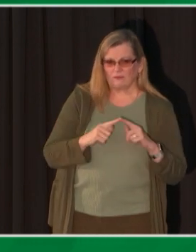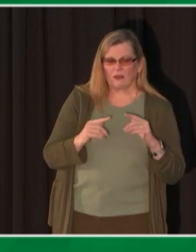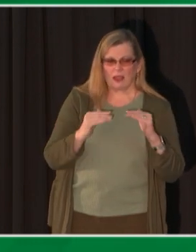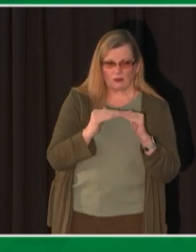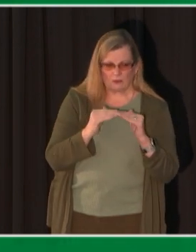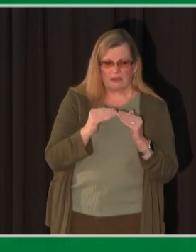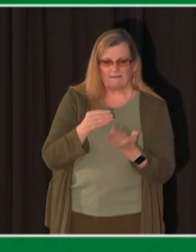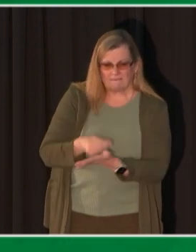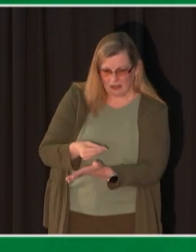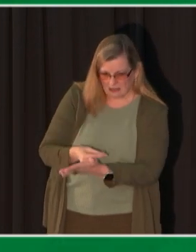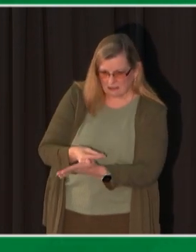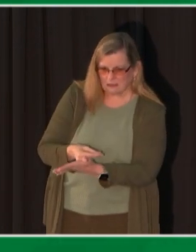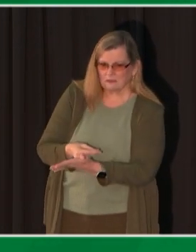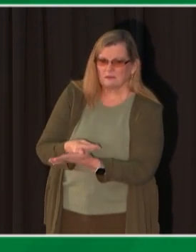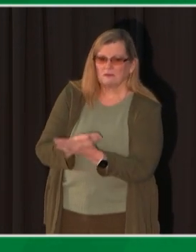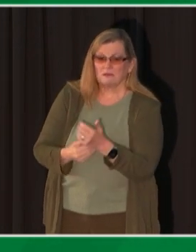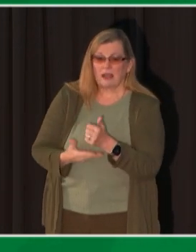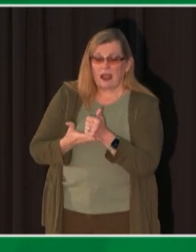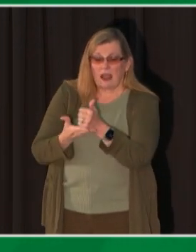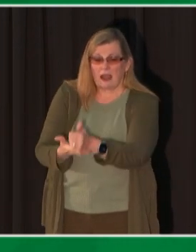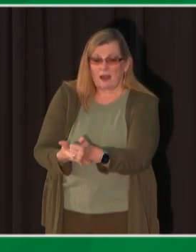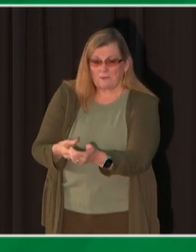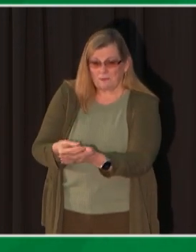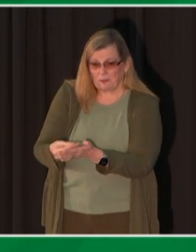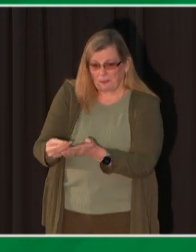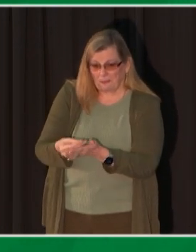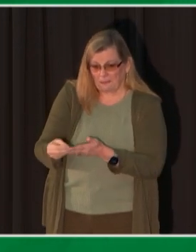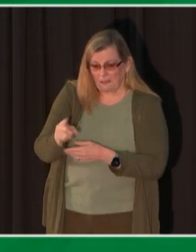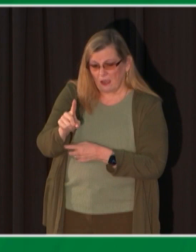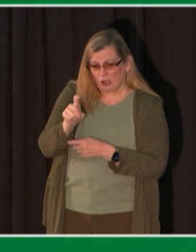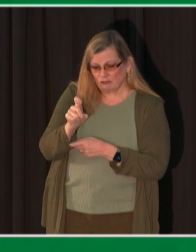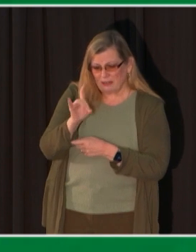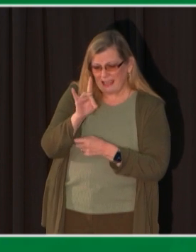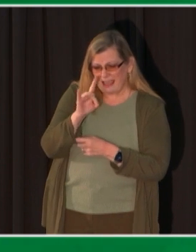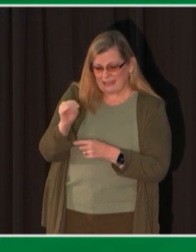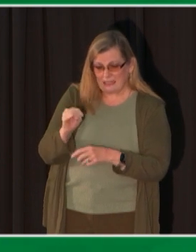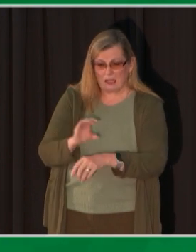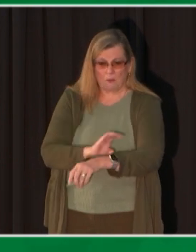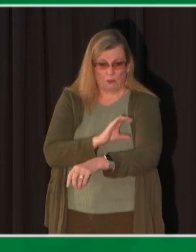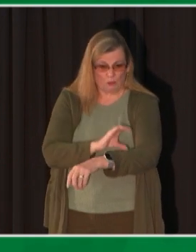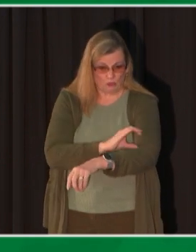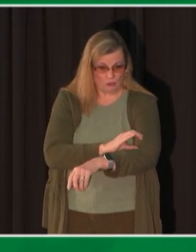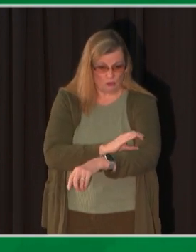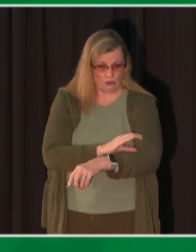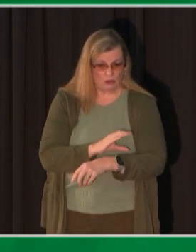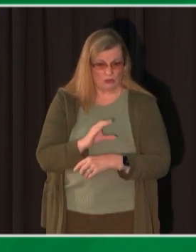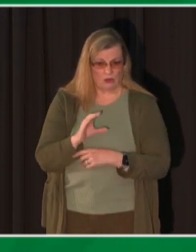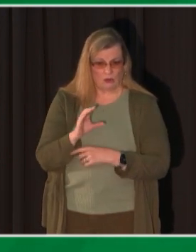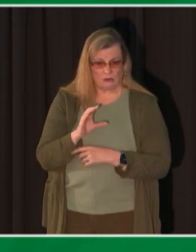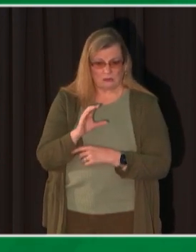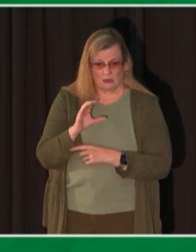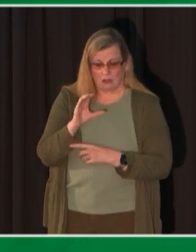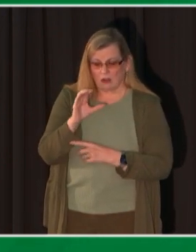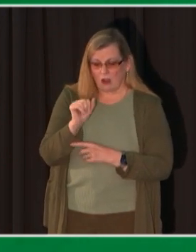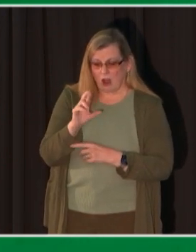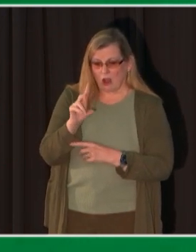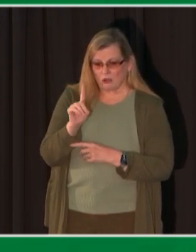180 computers for students at Luke C. Moore, Washington Met, Cardozo, and Ron